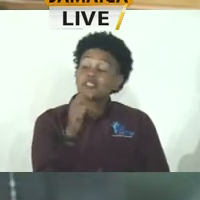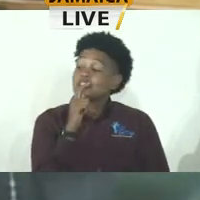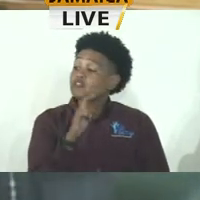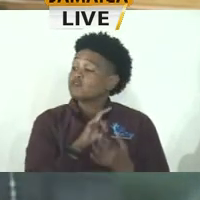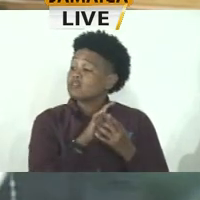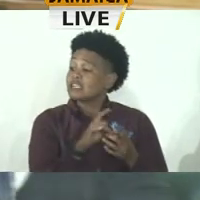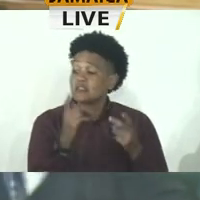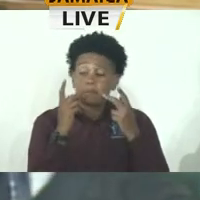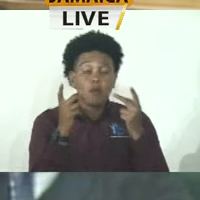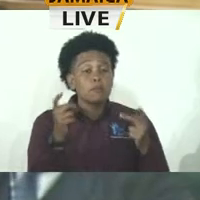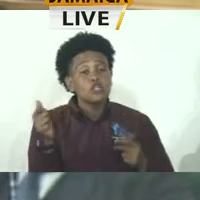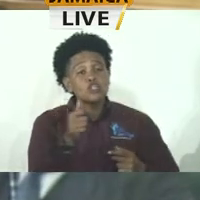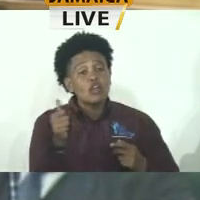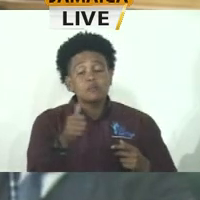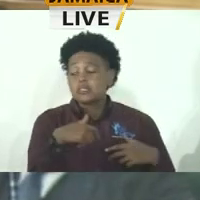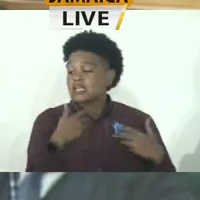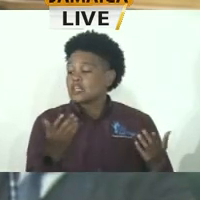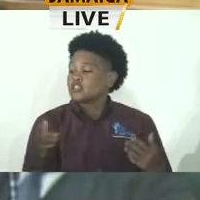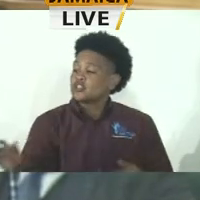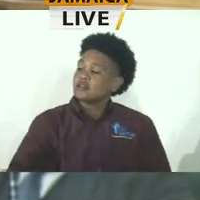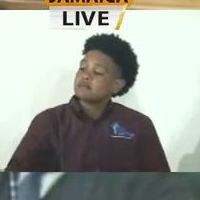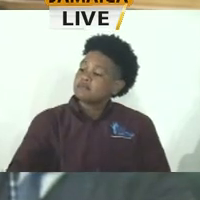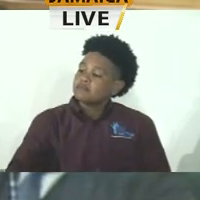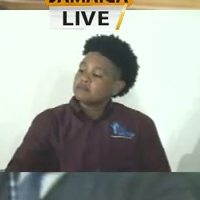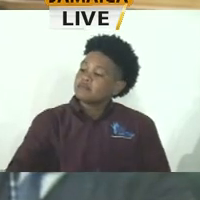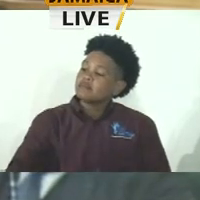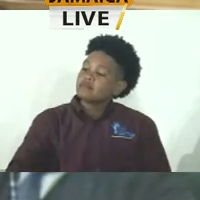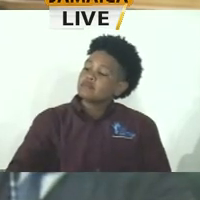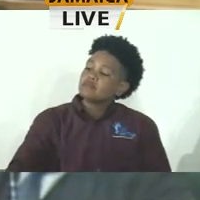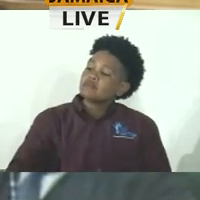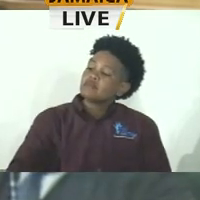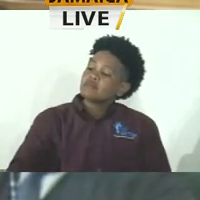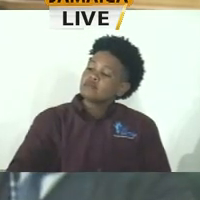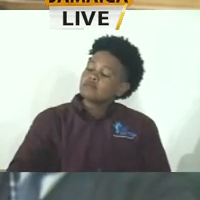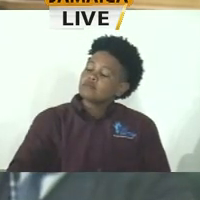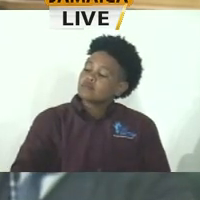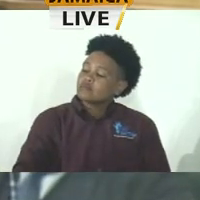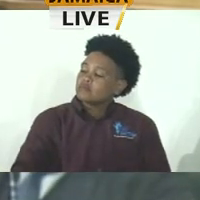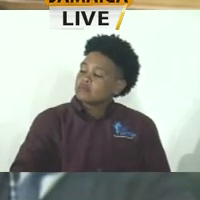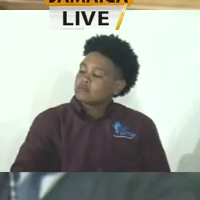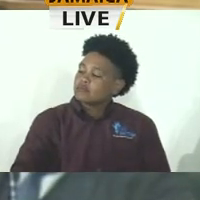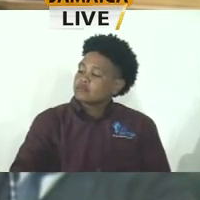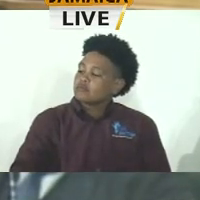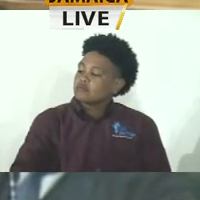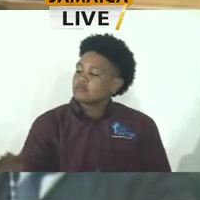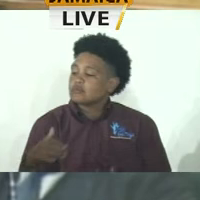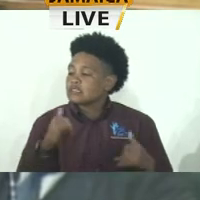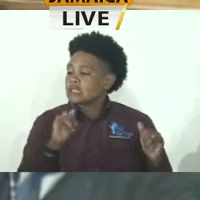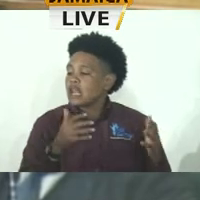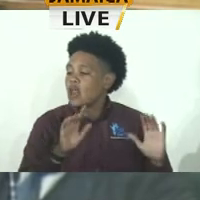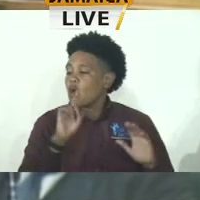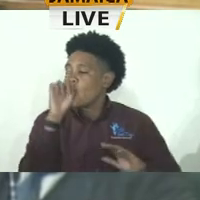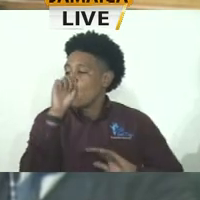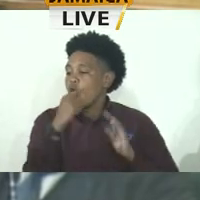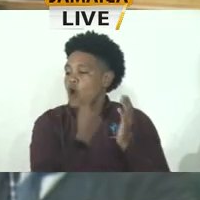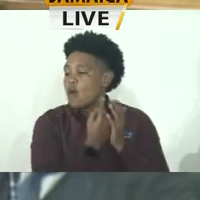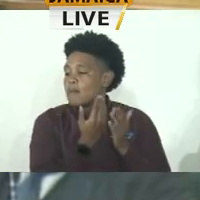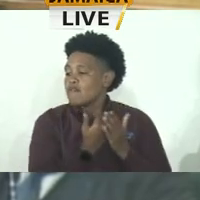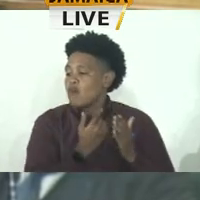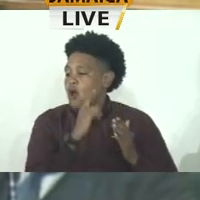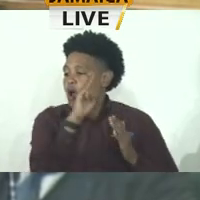public transportation they will still be allowed to be on the road one hour before and one hour after